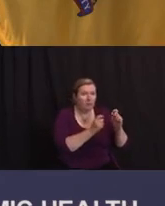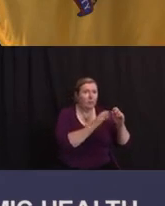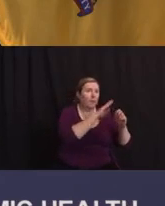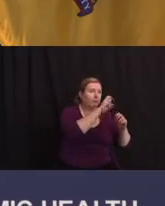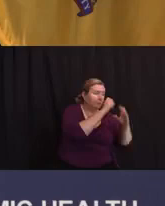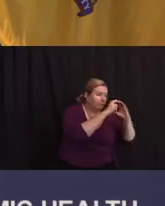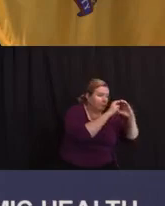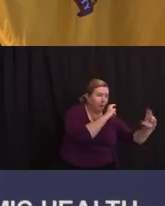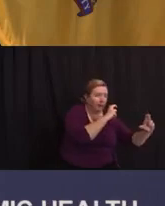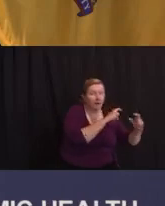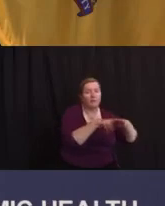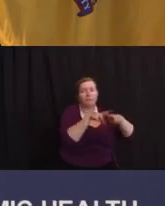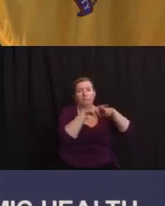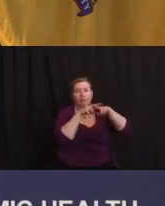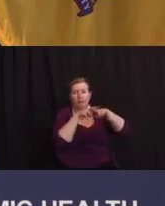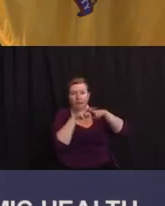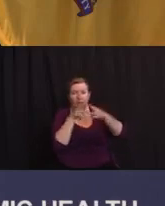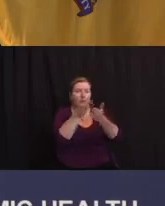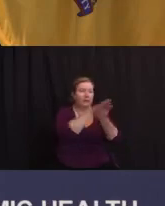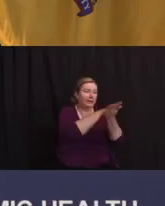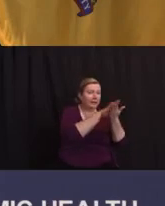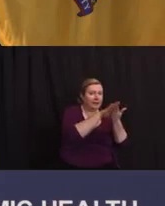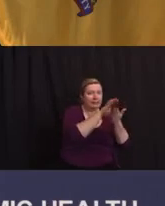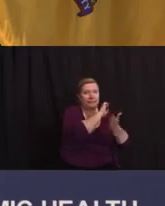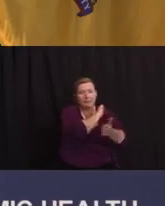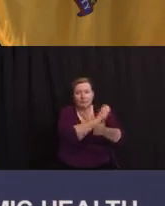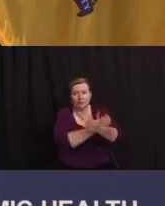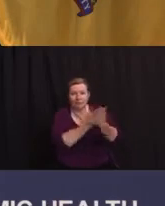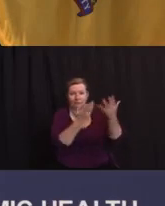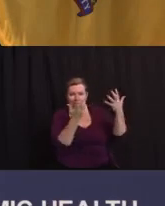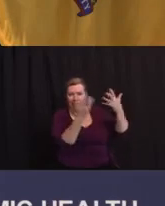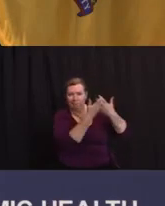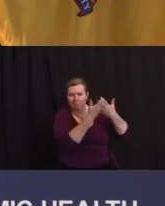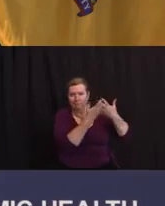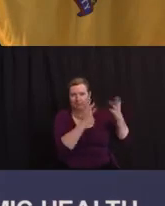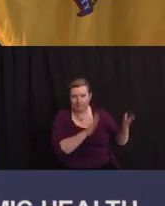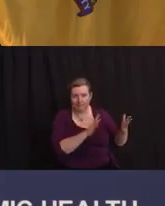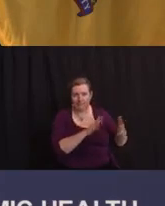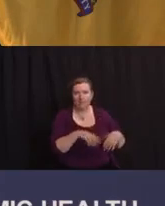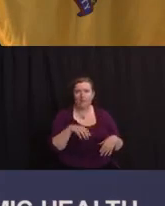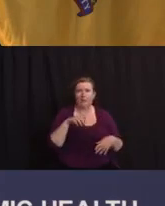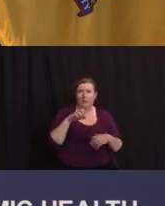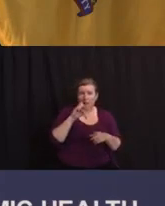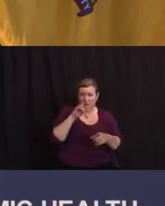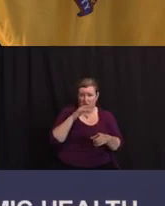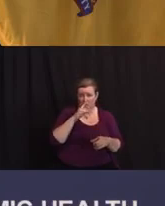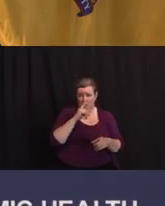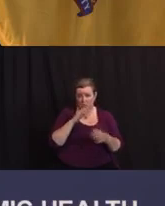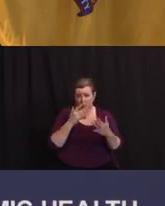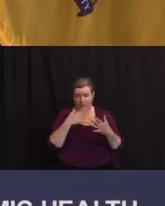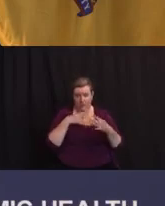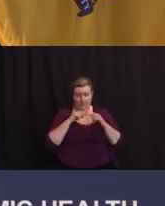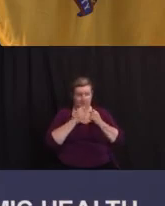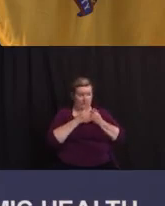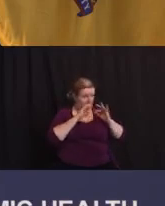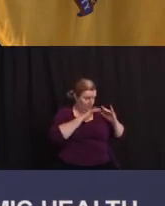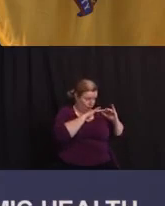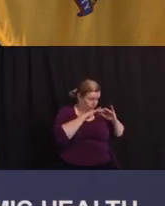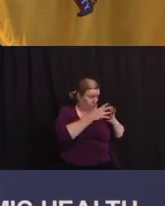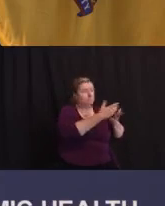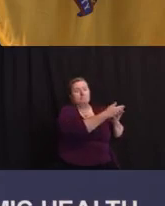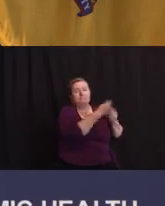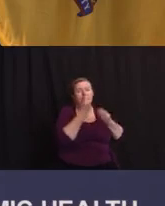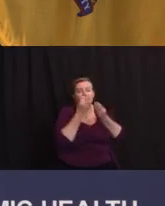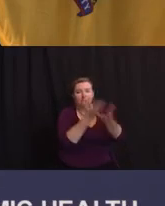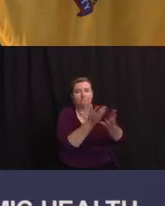of it. But with your blessing, Elise, I'm going to ask the team to follow up with you and give you a more specific answer. Mahan, you'll help me out there. Thank